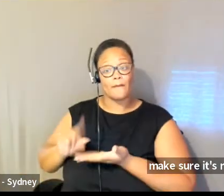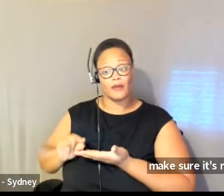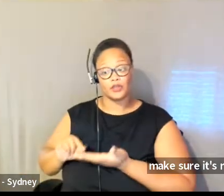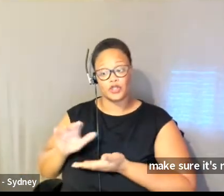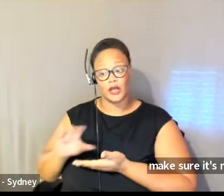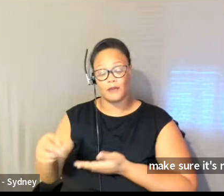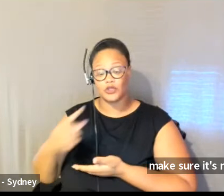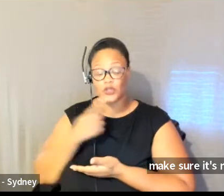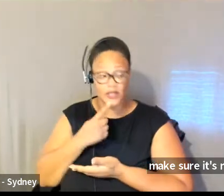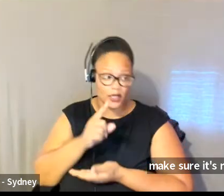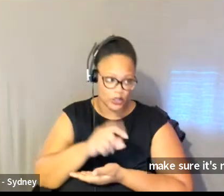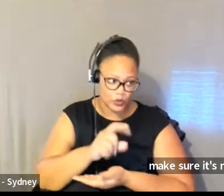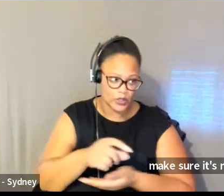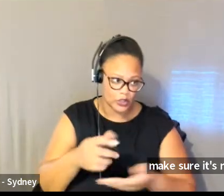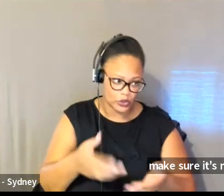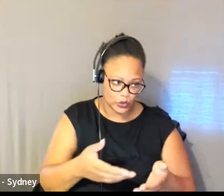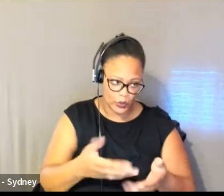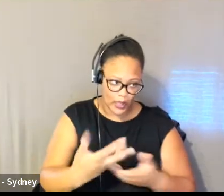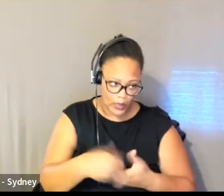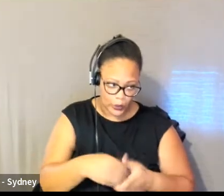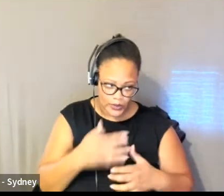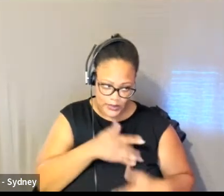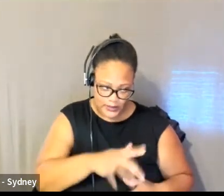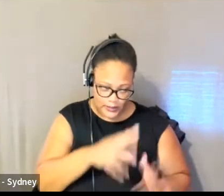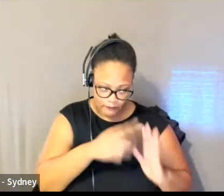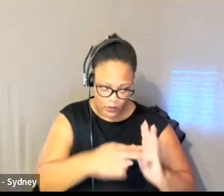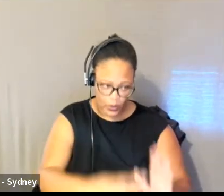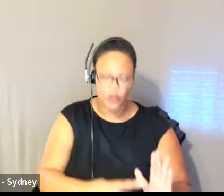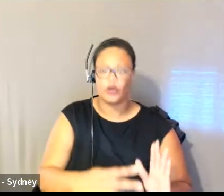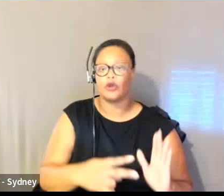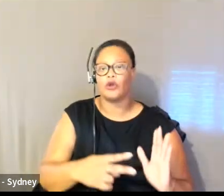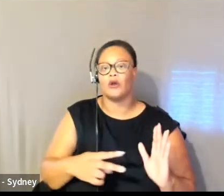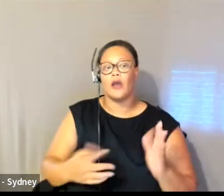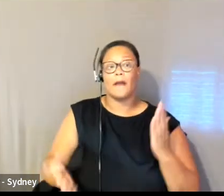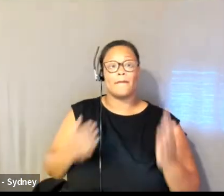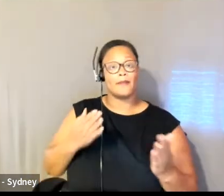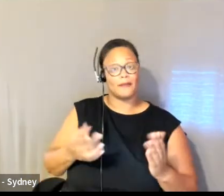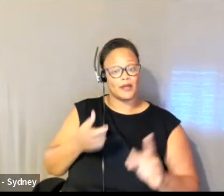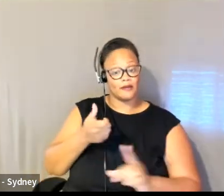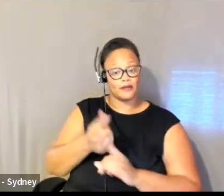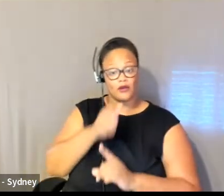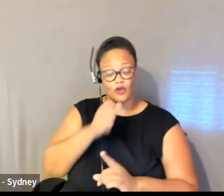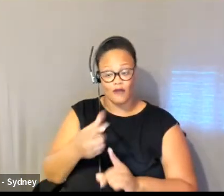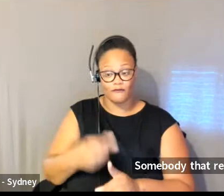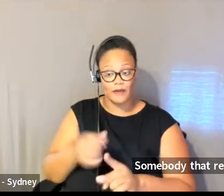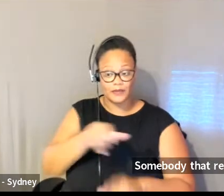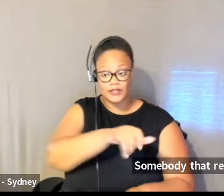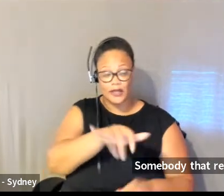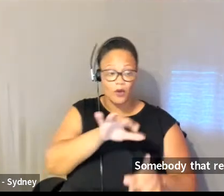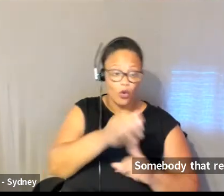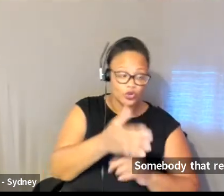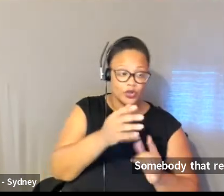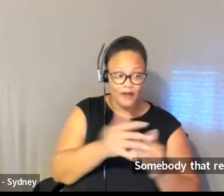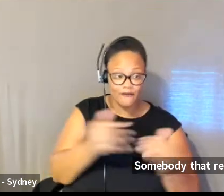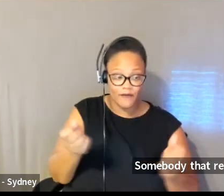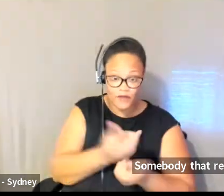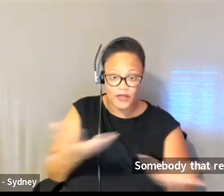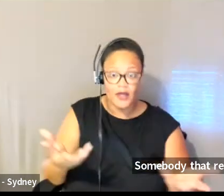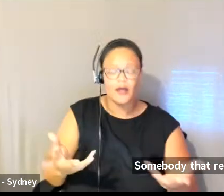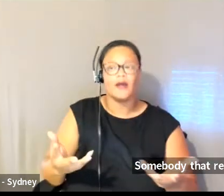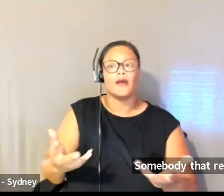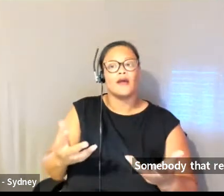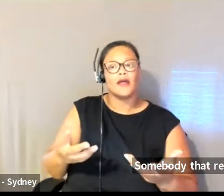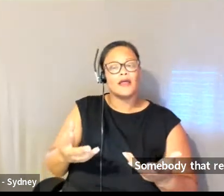it's somebody who reads the stuff is from that culture or has a disability, to basically confirm you aren't being